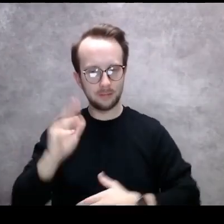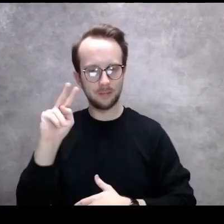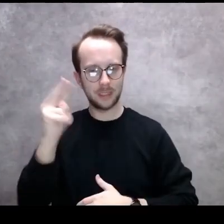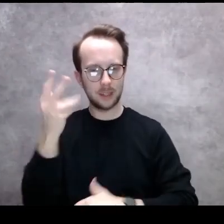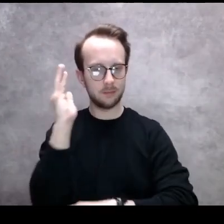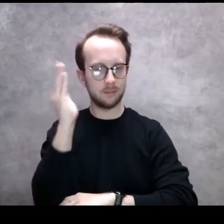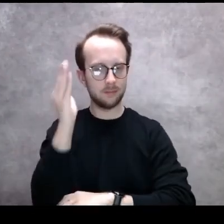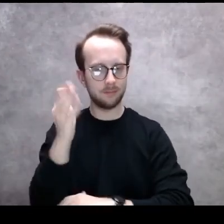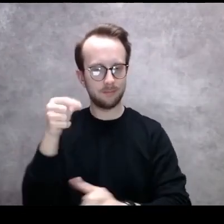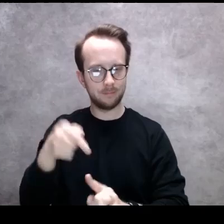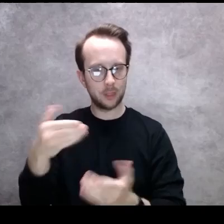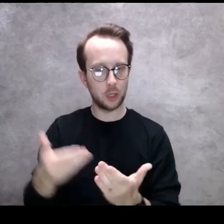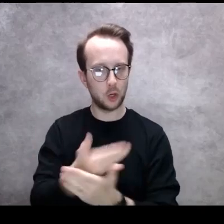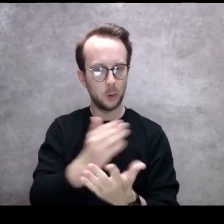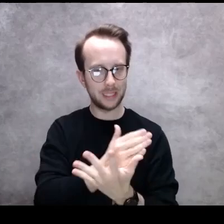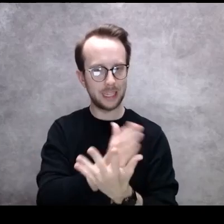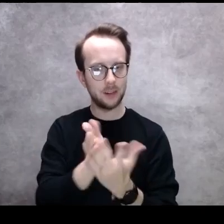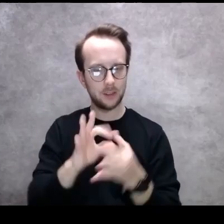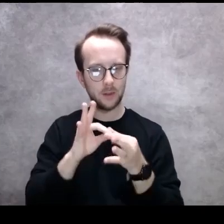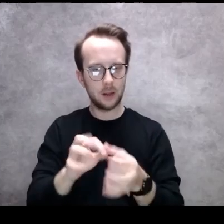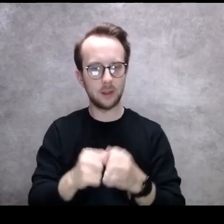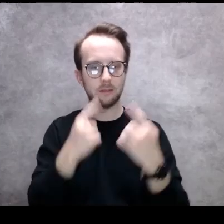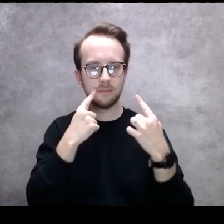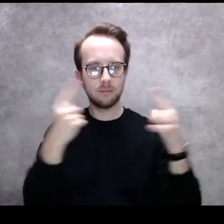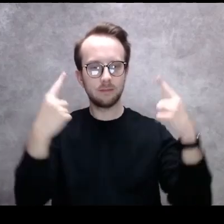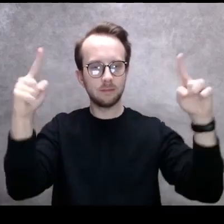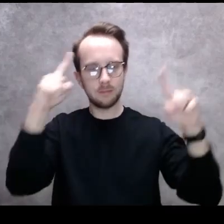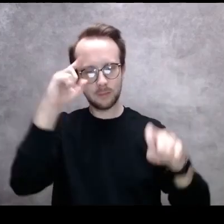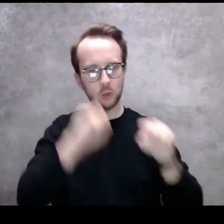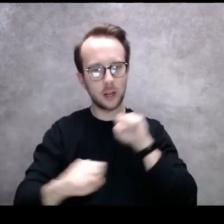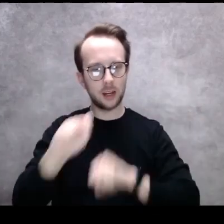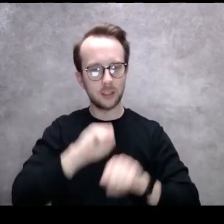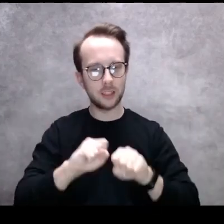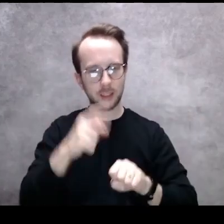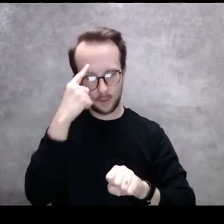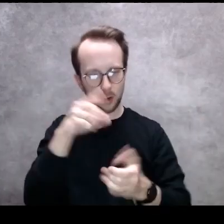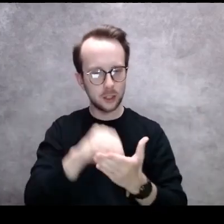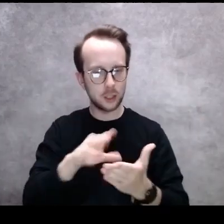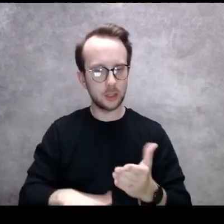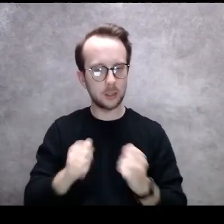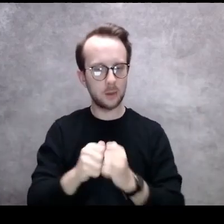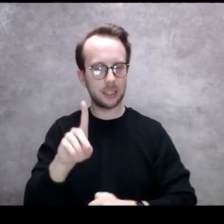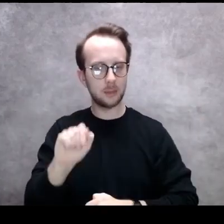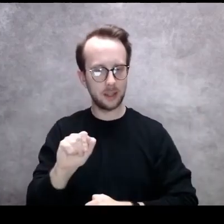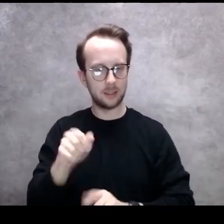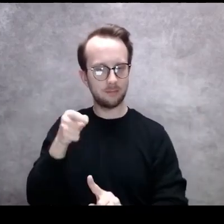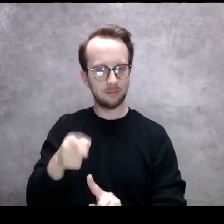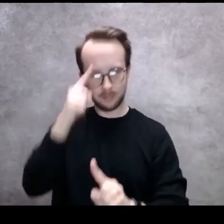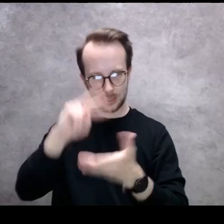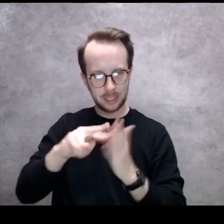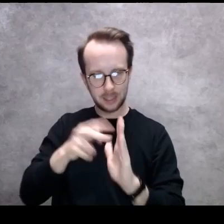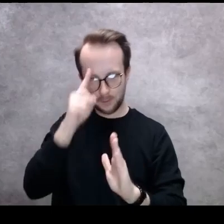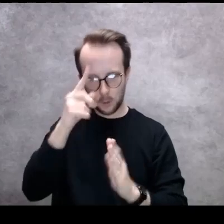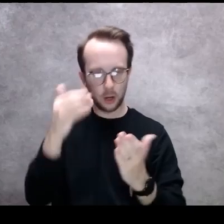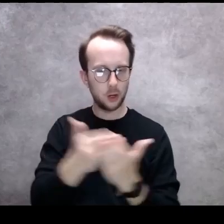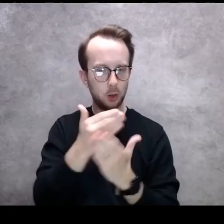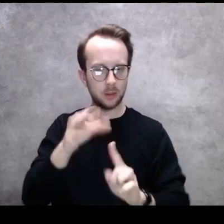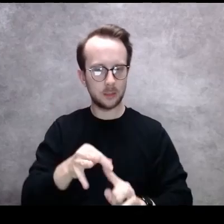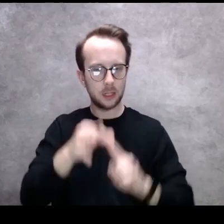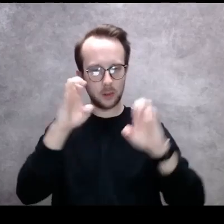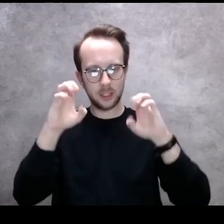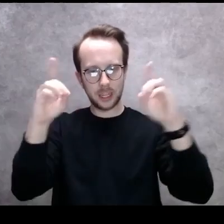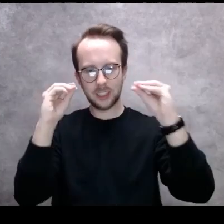our new series on effective strategies for students with disabilities for new special education teachers. In this